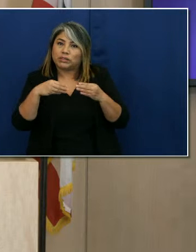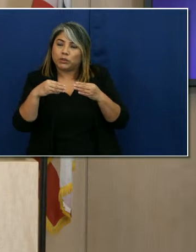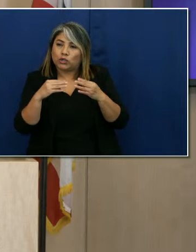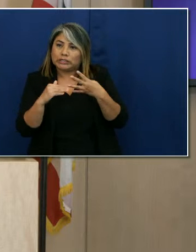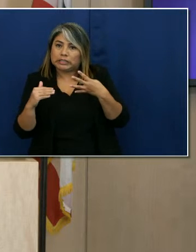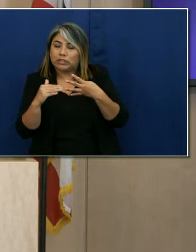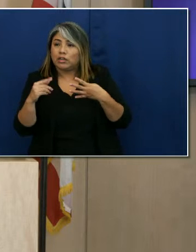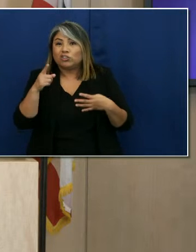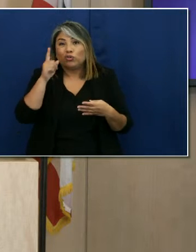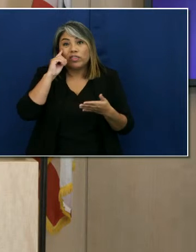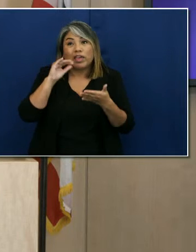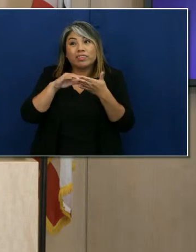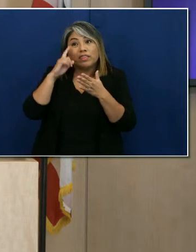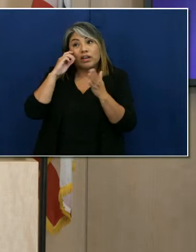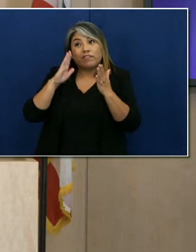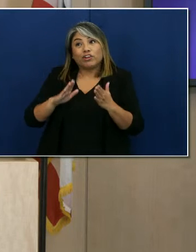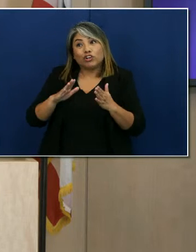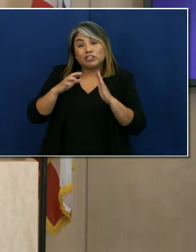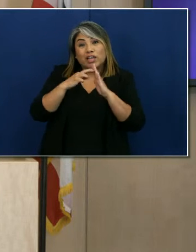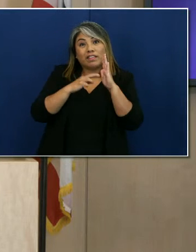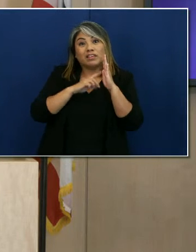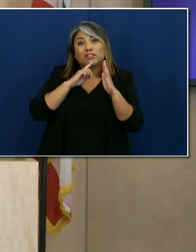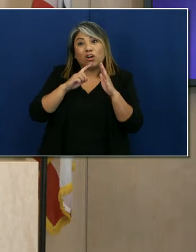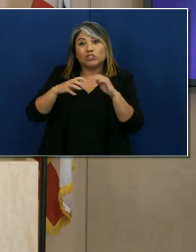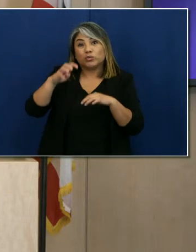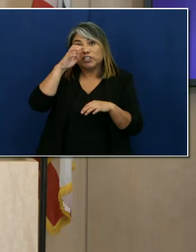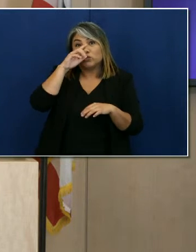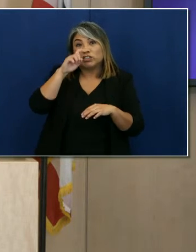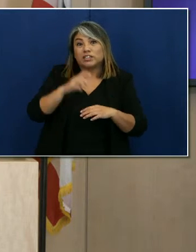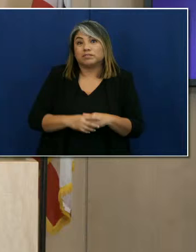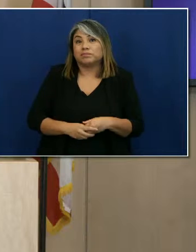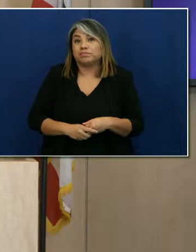Do you think Newsom's guidelines are too restrictive?